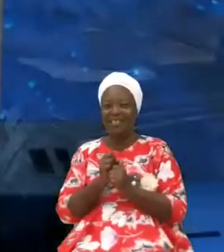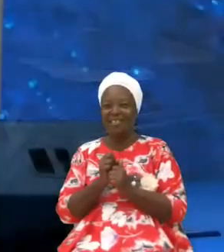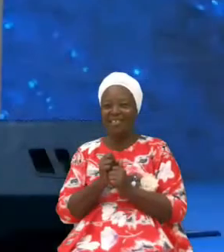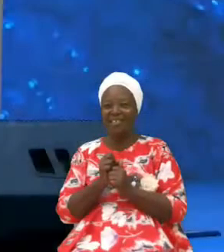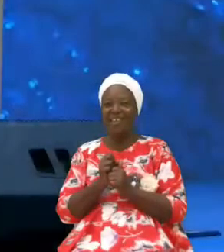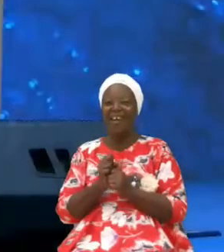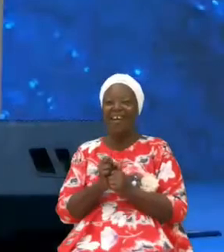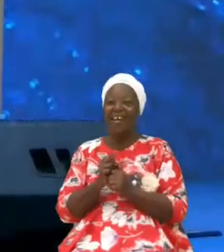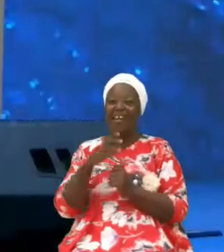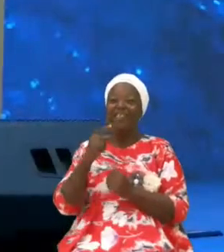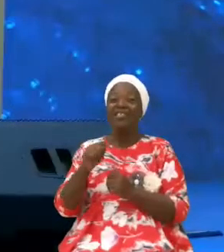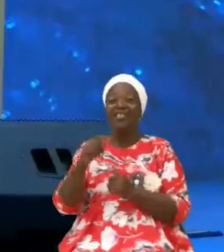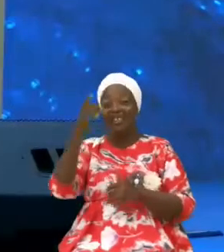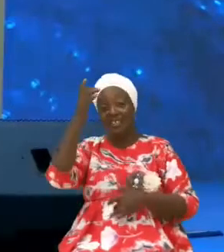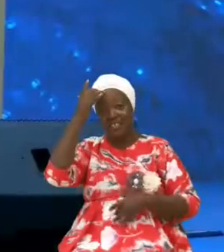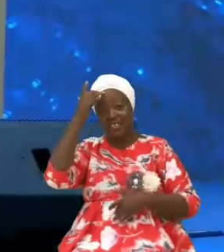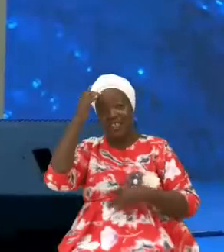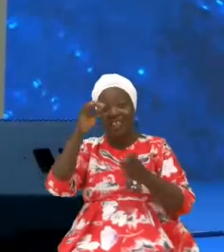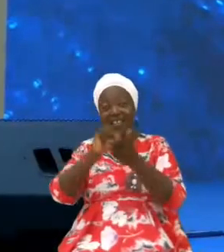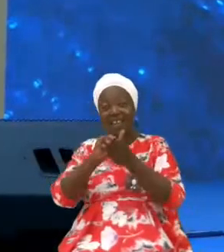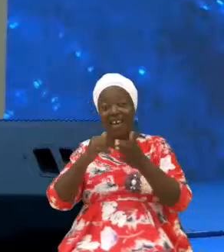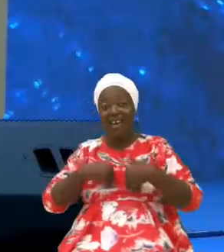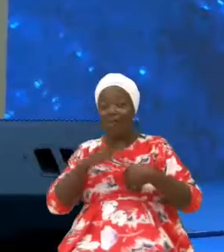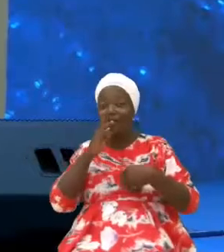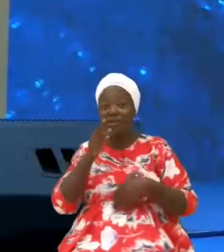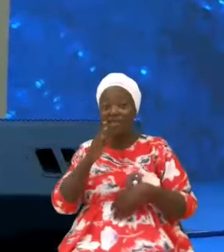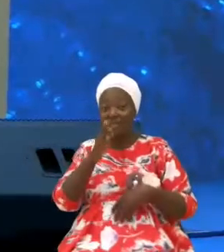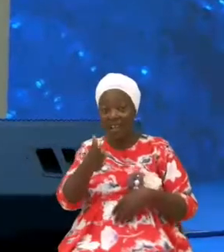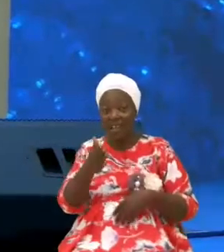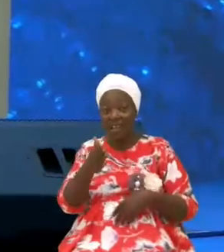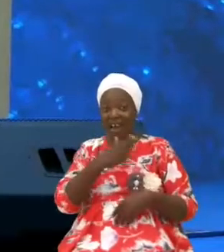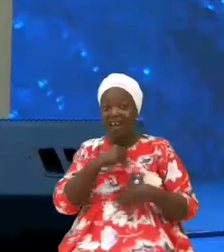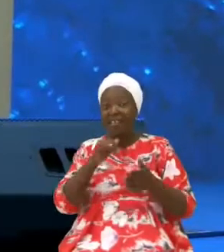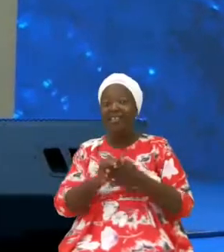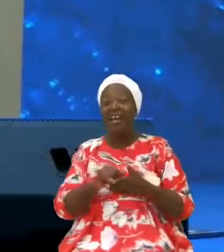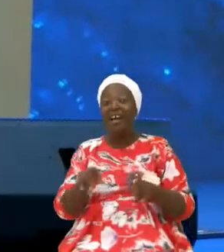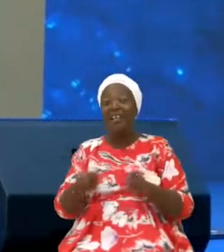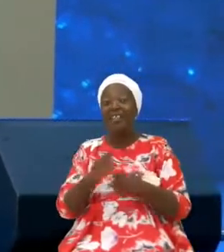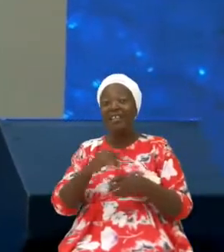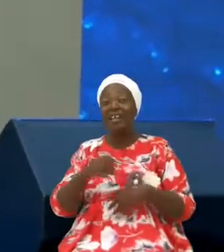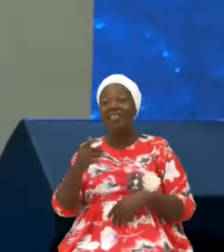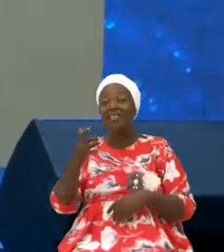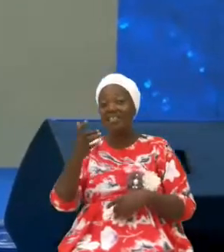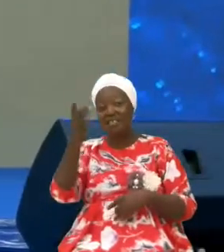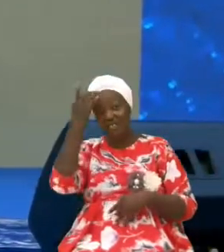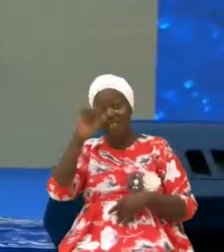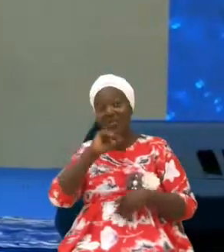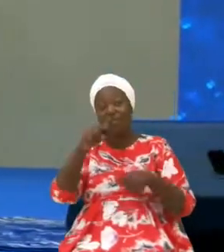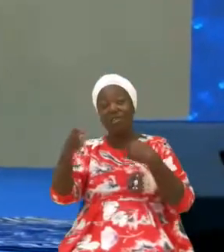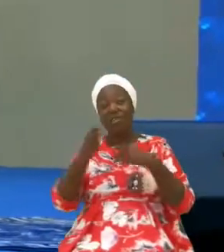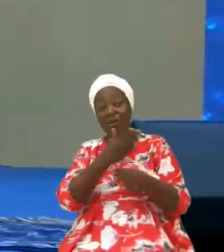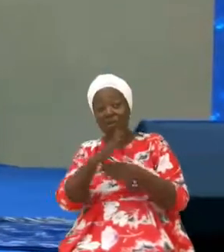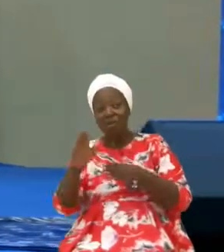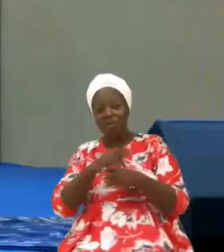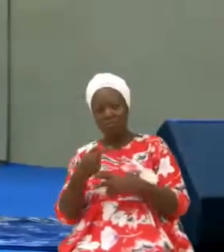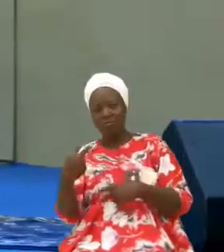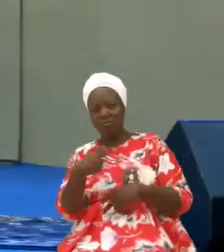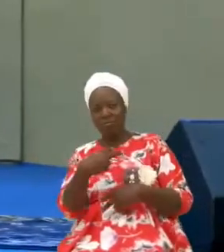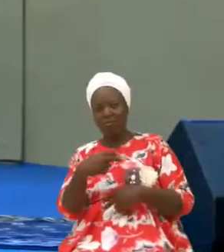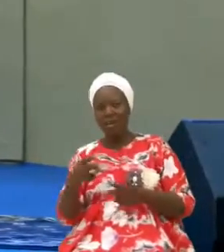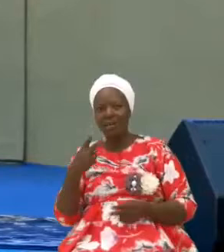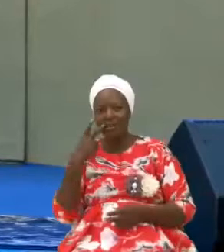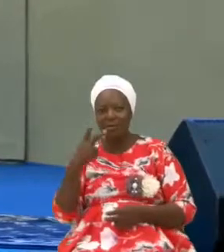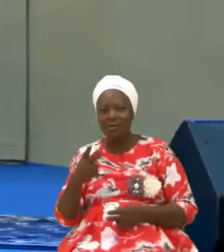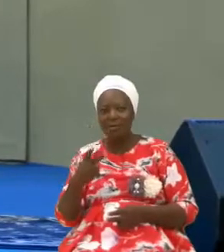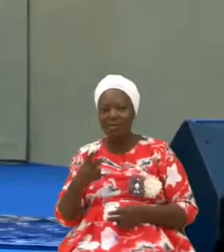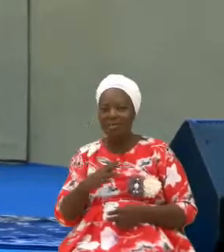at you and wonder. The sickness that has been there, and that sickness is going away, it will